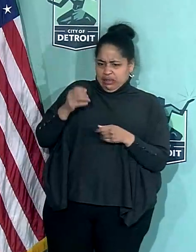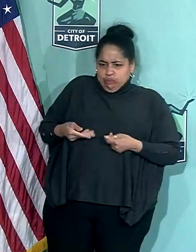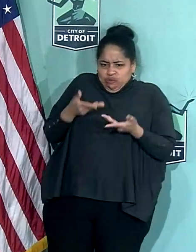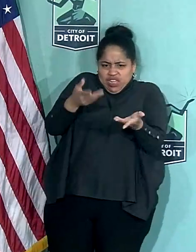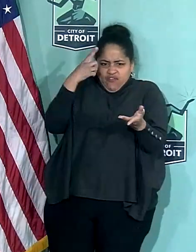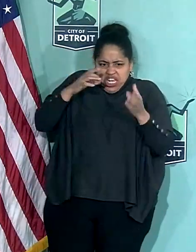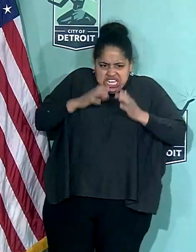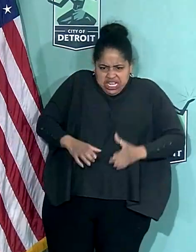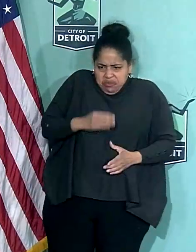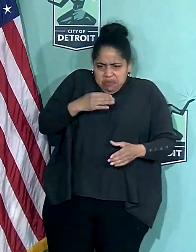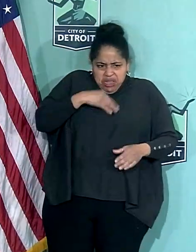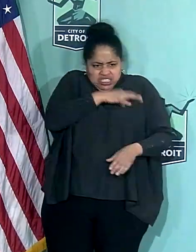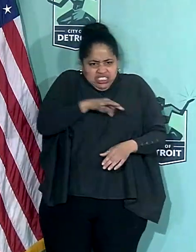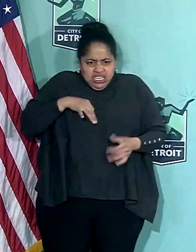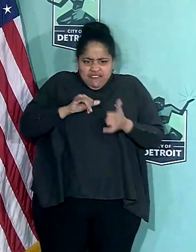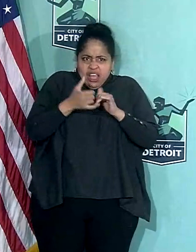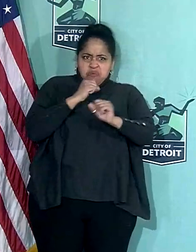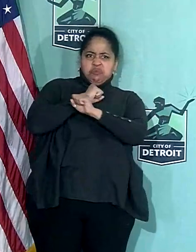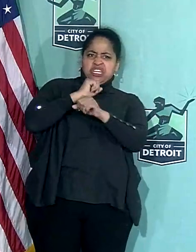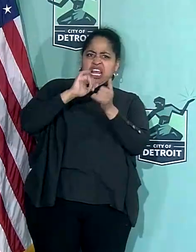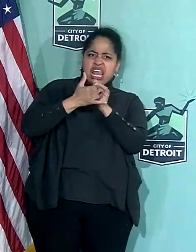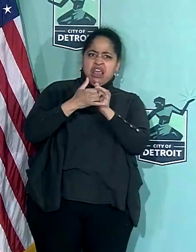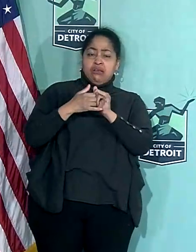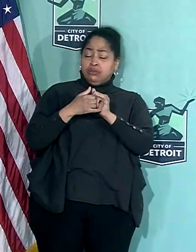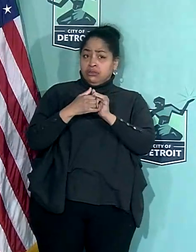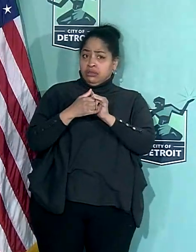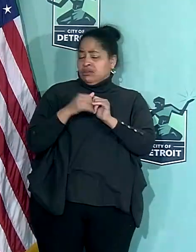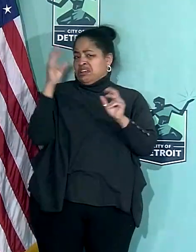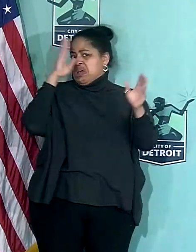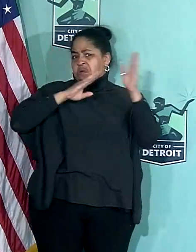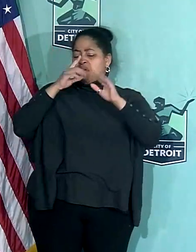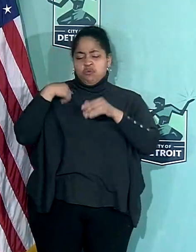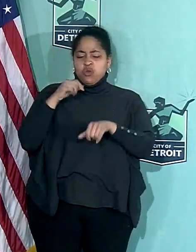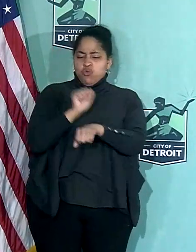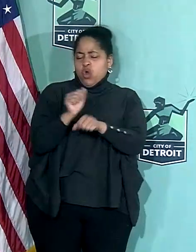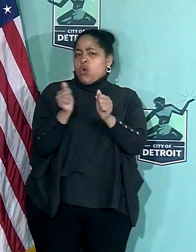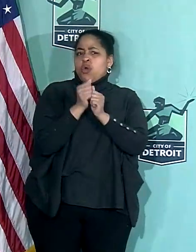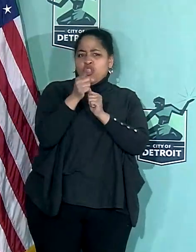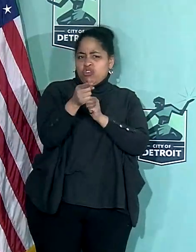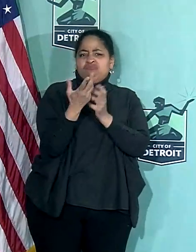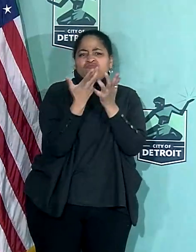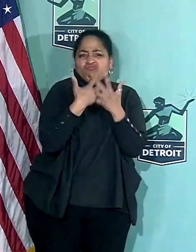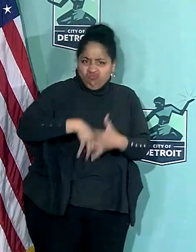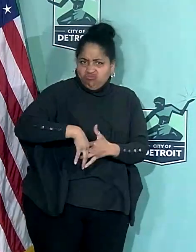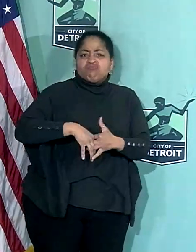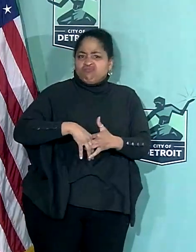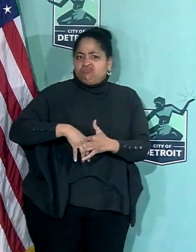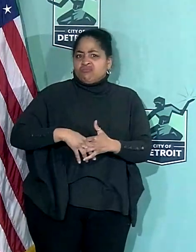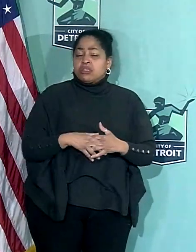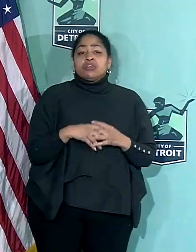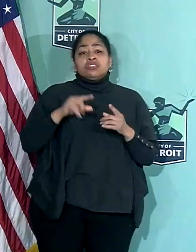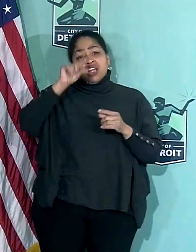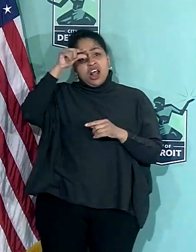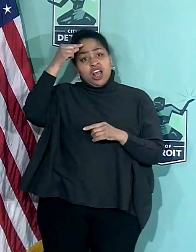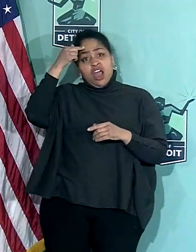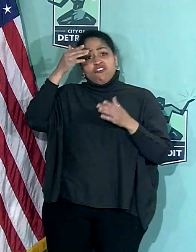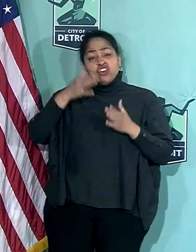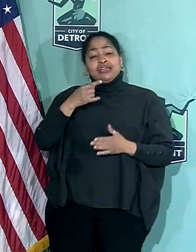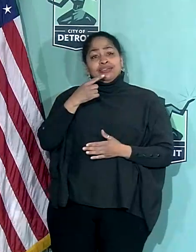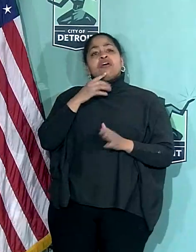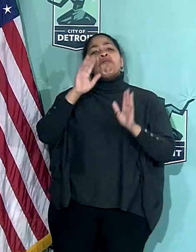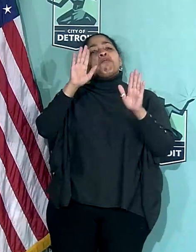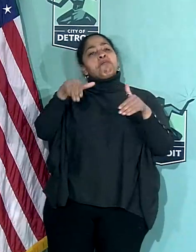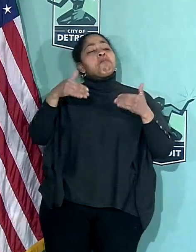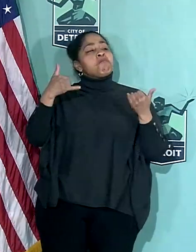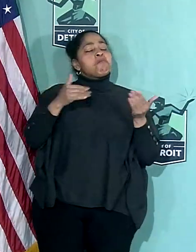my customers and my employees. Over the next couple of weeks, we're going to work that out with you so that when the governor says we are